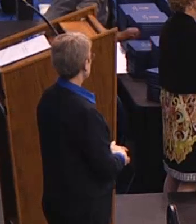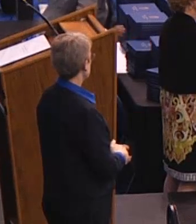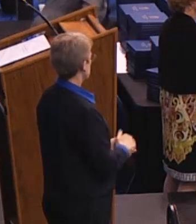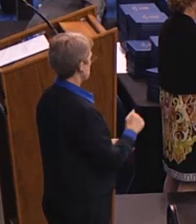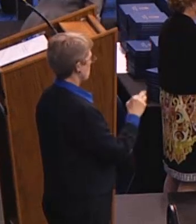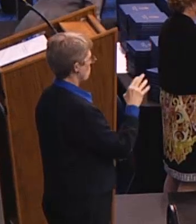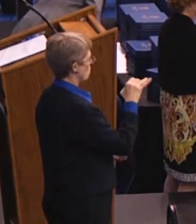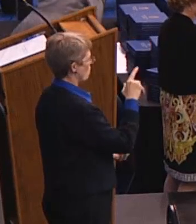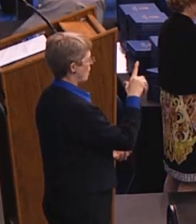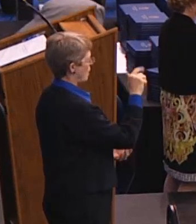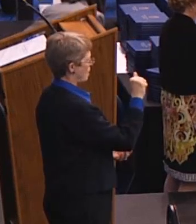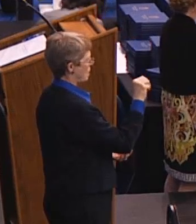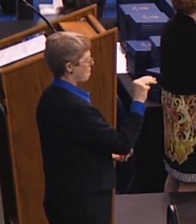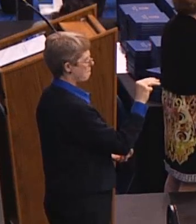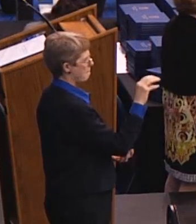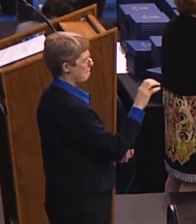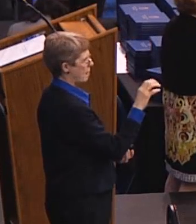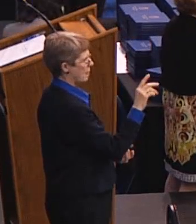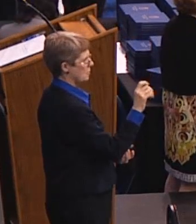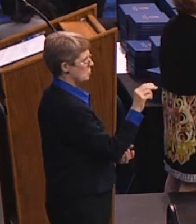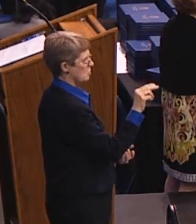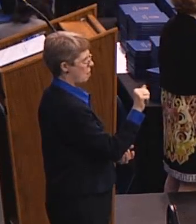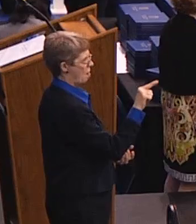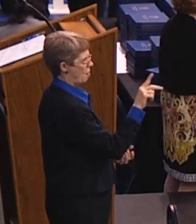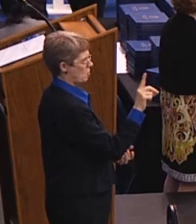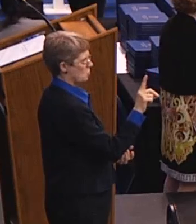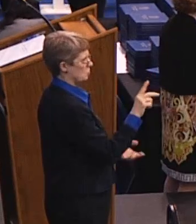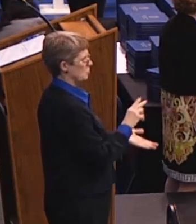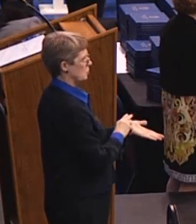Ariella Joy McDonald, nursing.